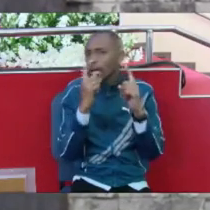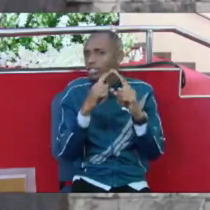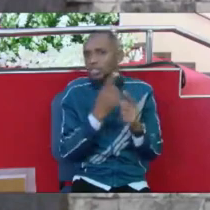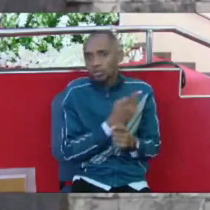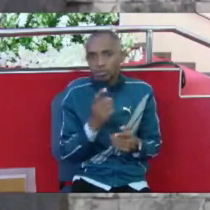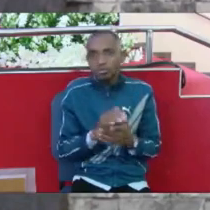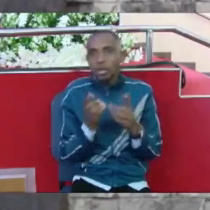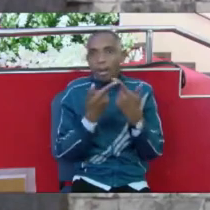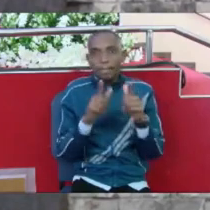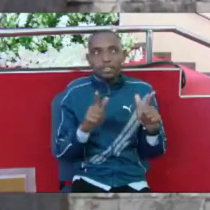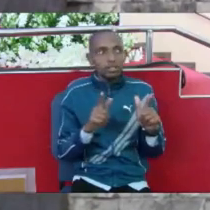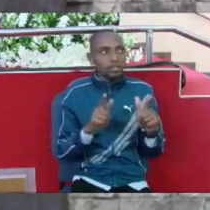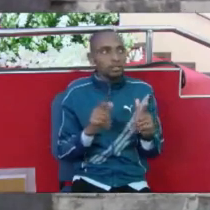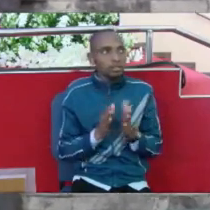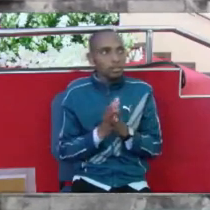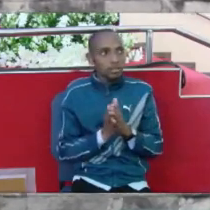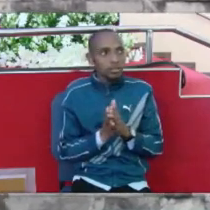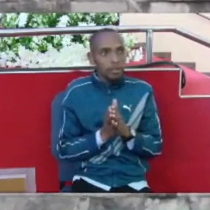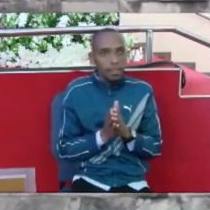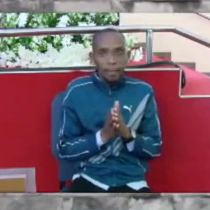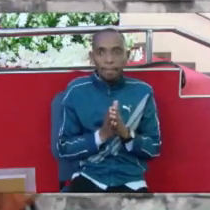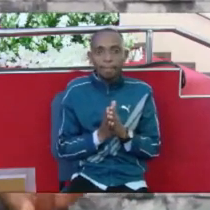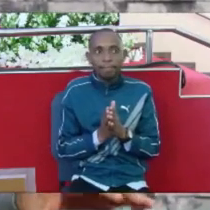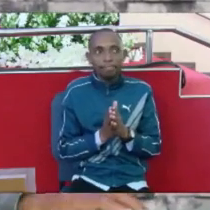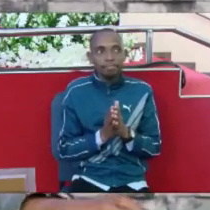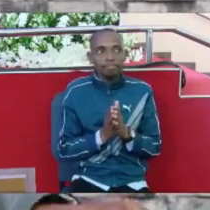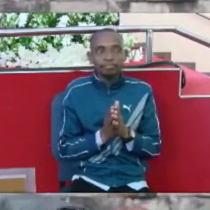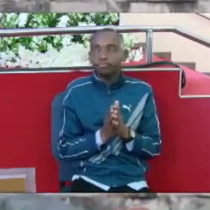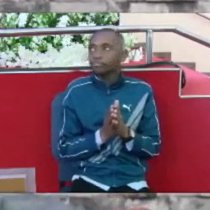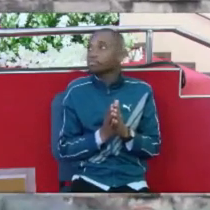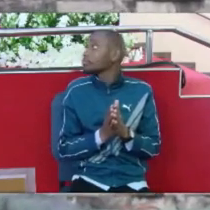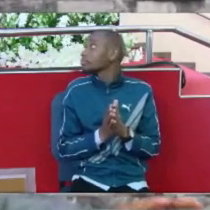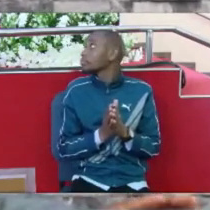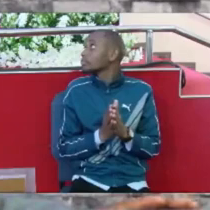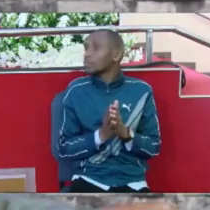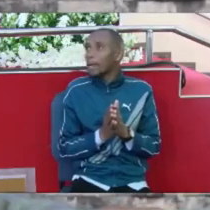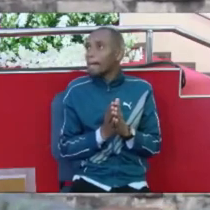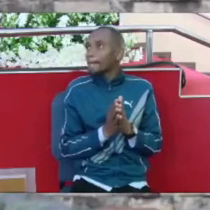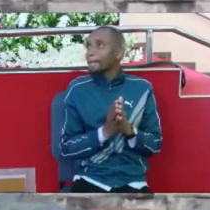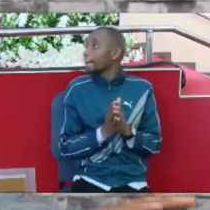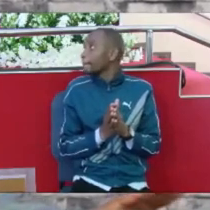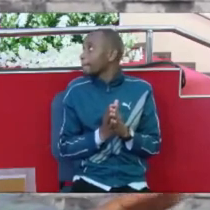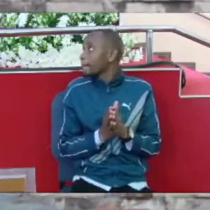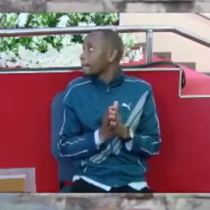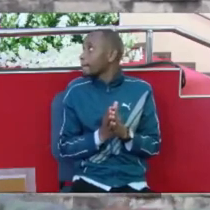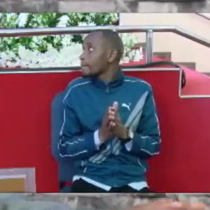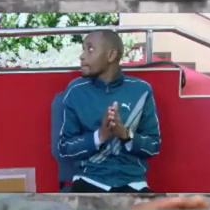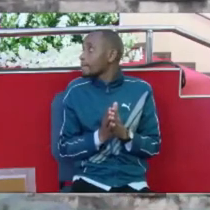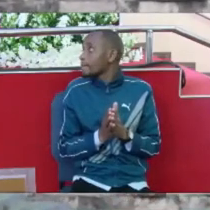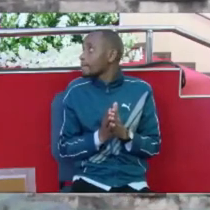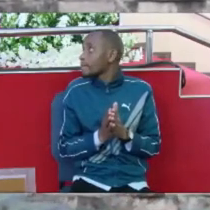you and your stories, that is you. Niliiba debe. Ungeiweka vibaya nikatae kurarua hiyo debe yako